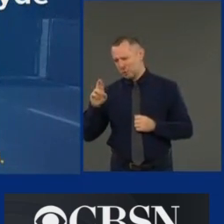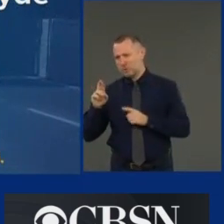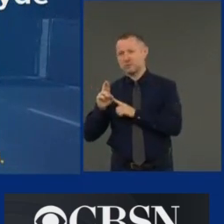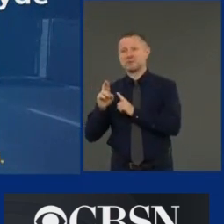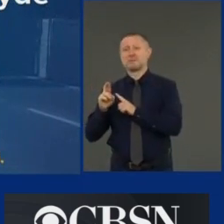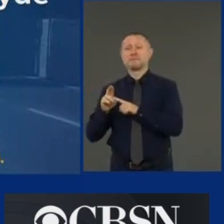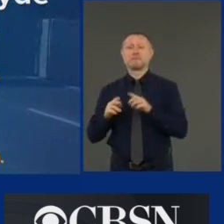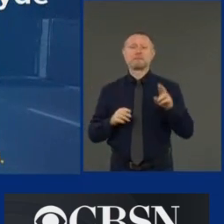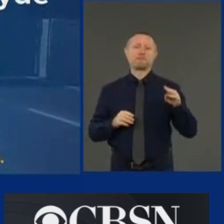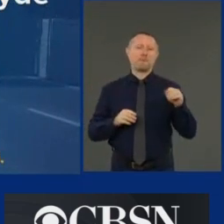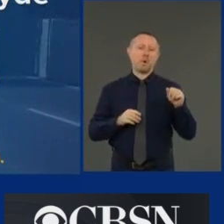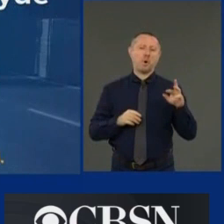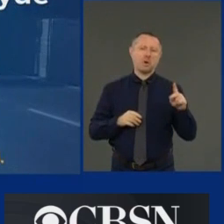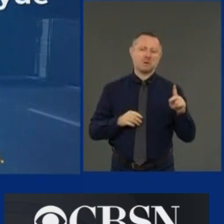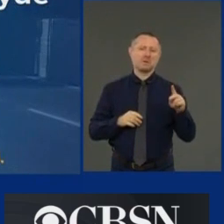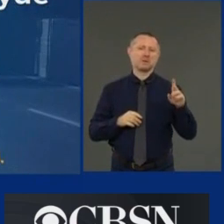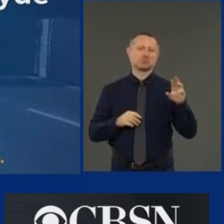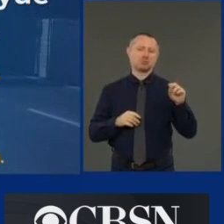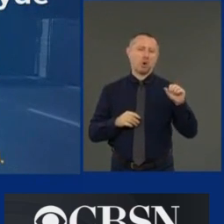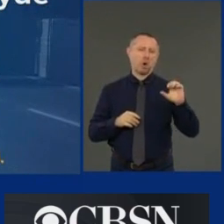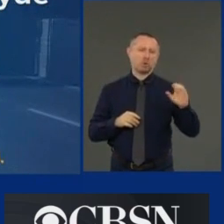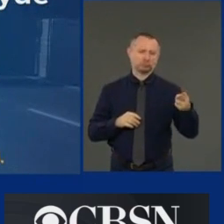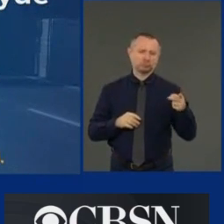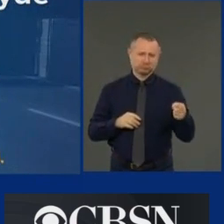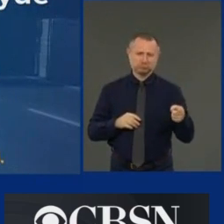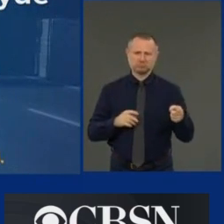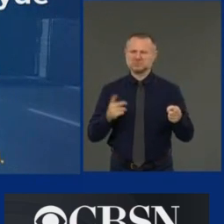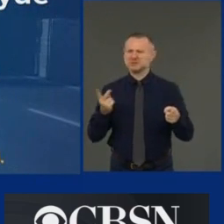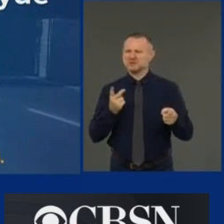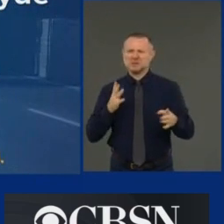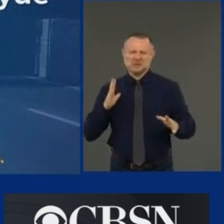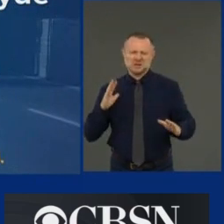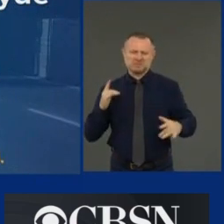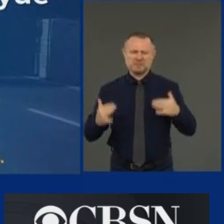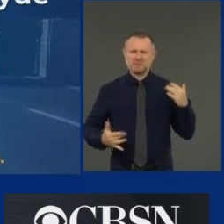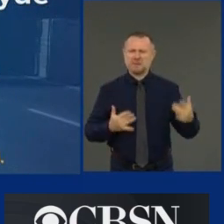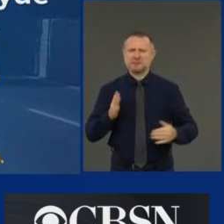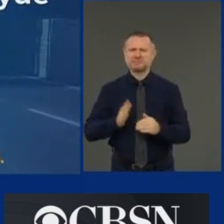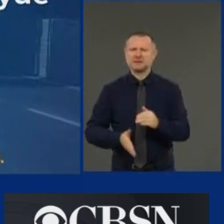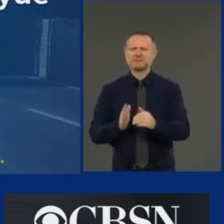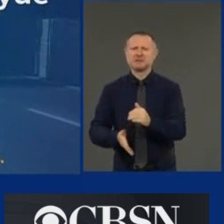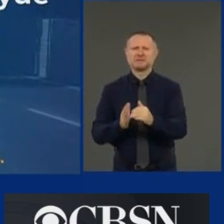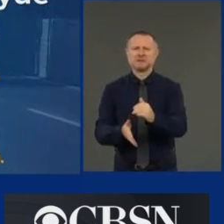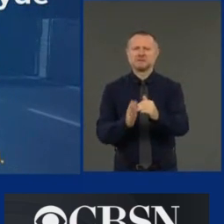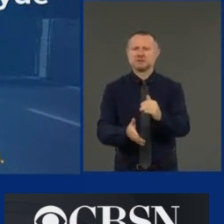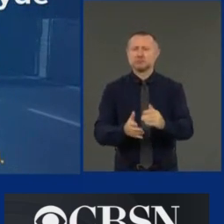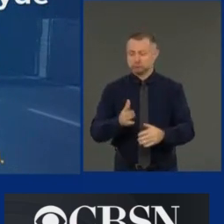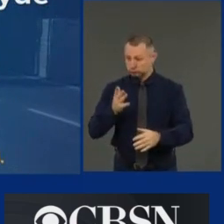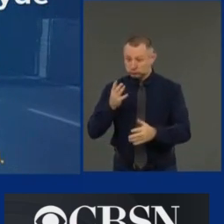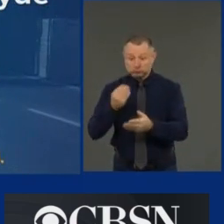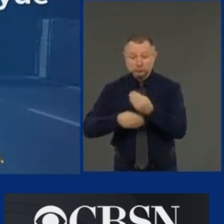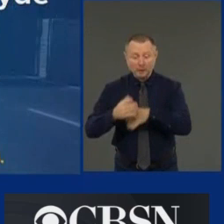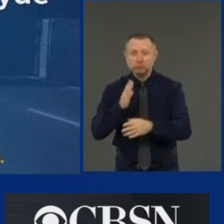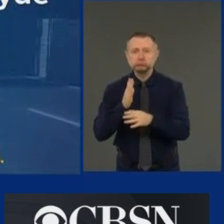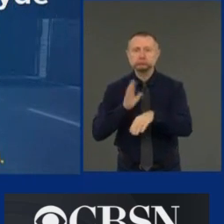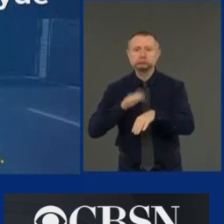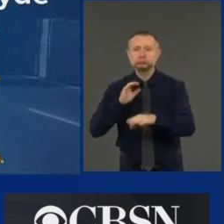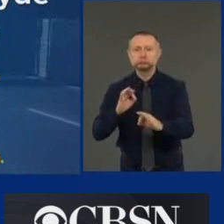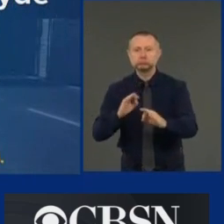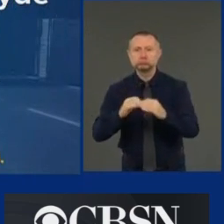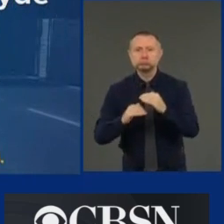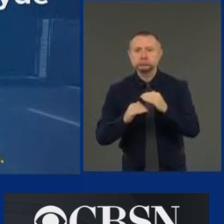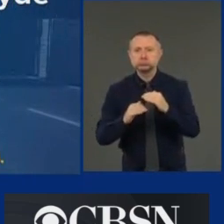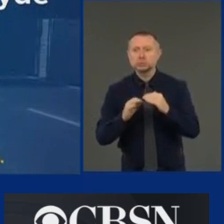fast. They got it done on budget, which normally just being on time and on budget is a great success